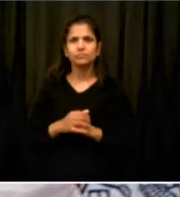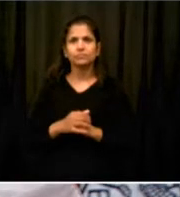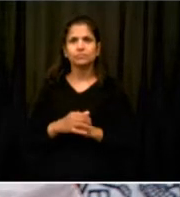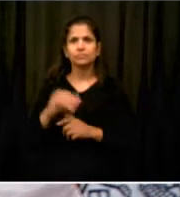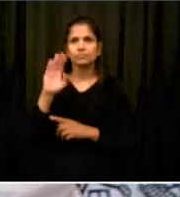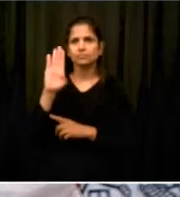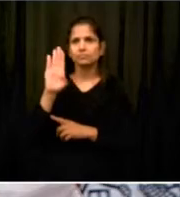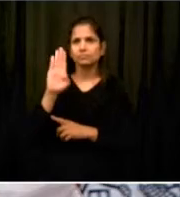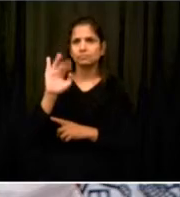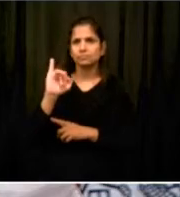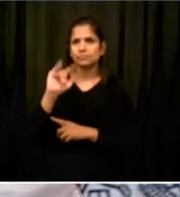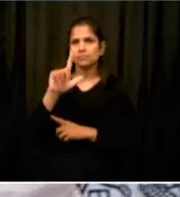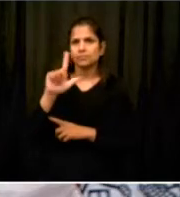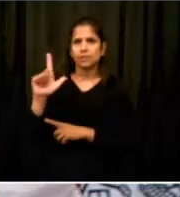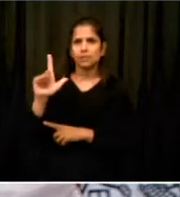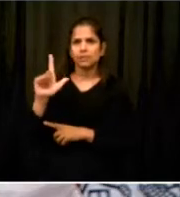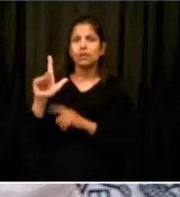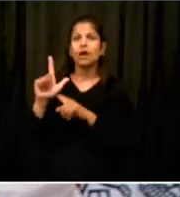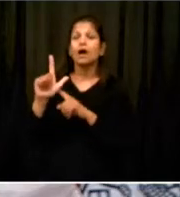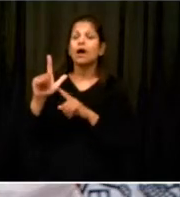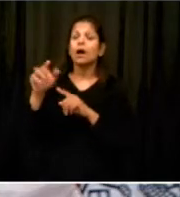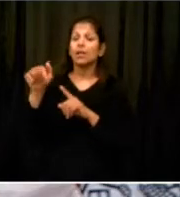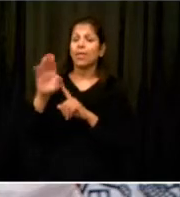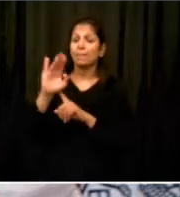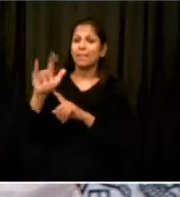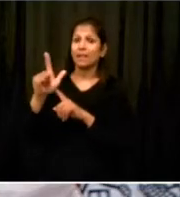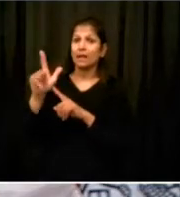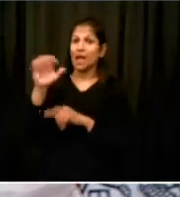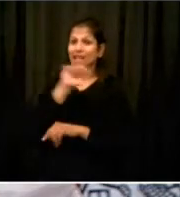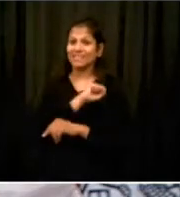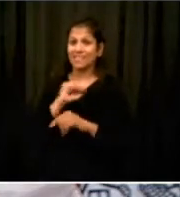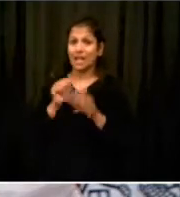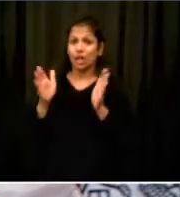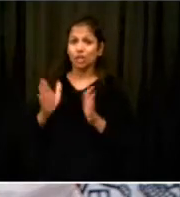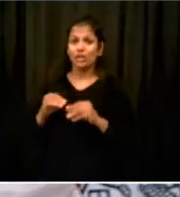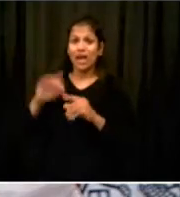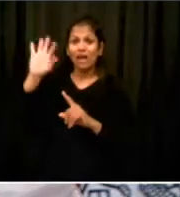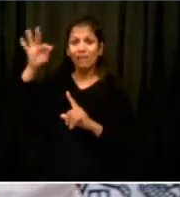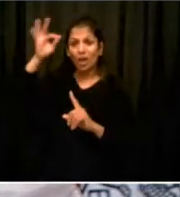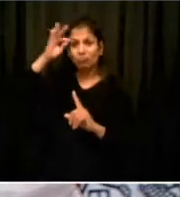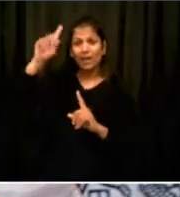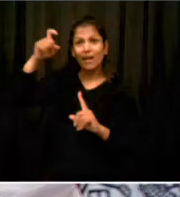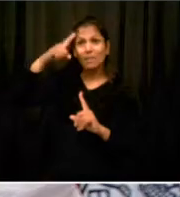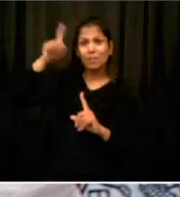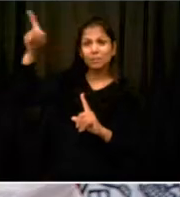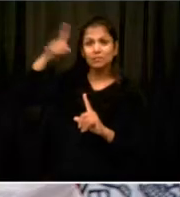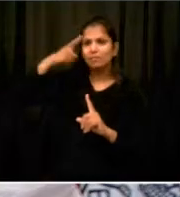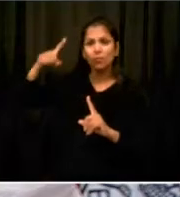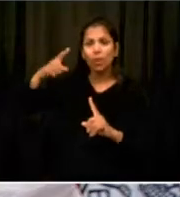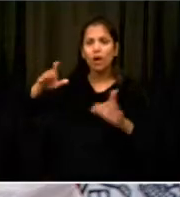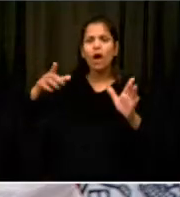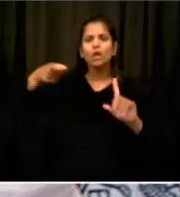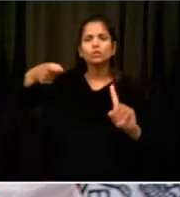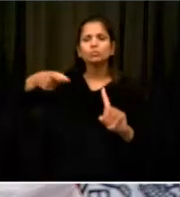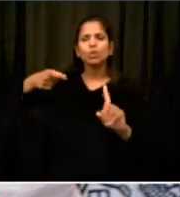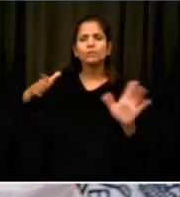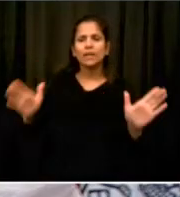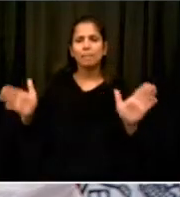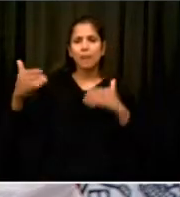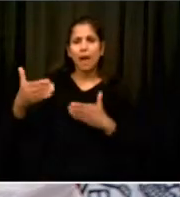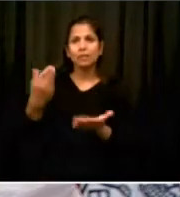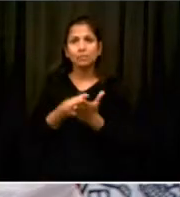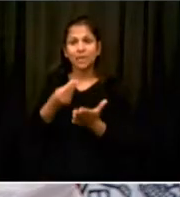stimulus and how inadequate you feel it is. Thank you. Go ahead. How inadequate you feel it